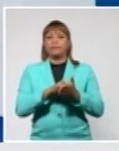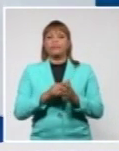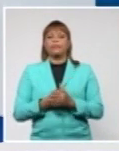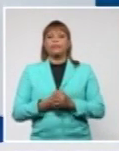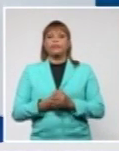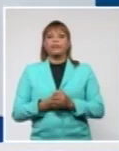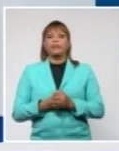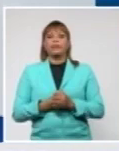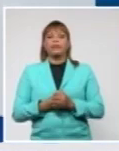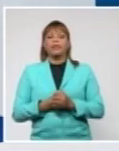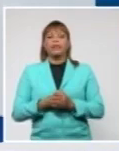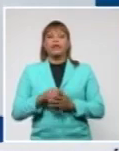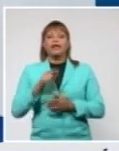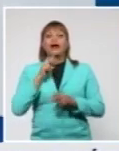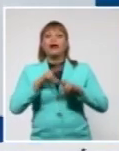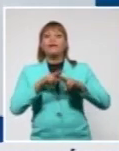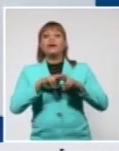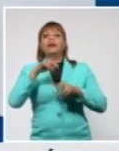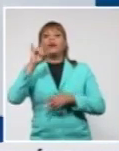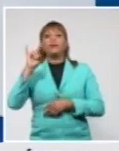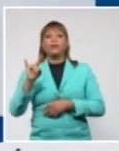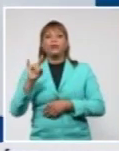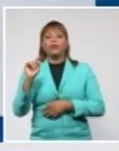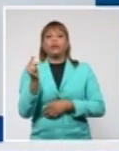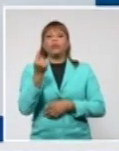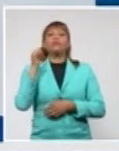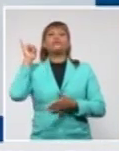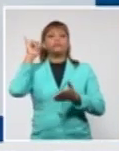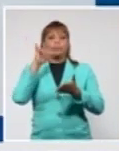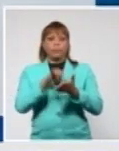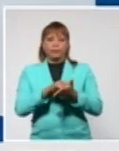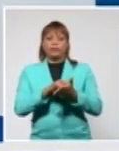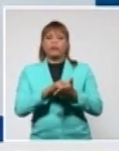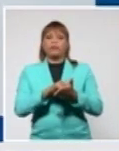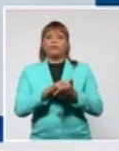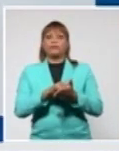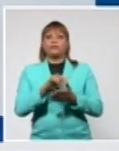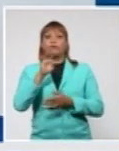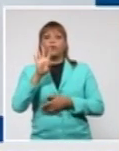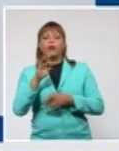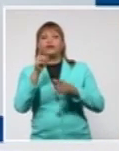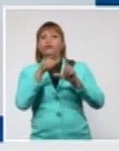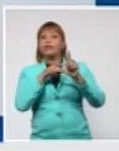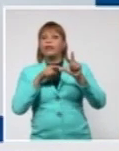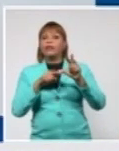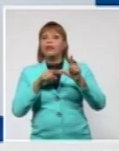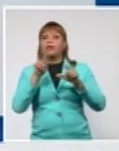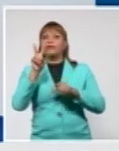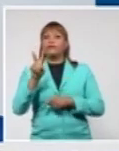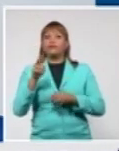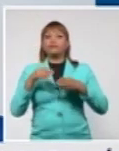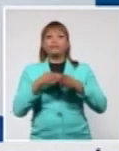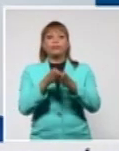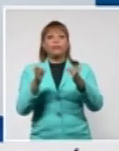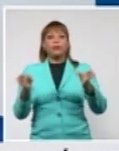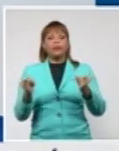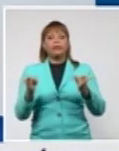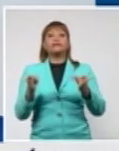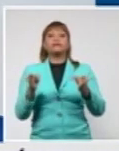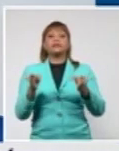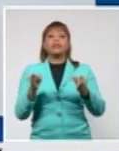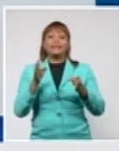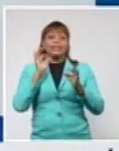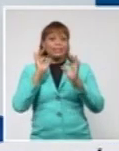each to Guanabacoa, Arroyo Naranjo, and Habana del Este. The one imported case